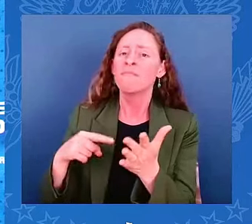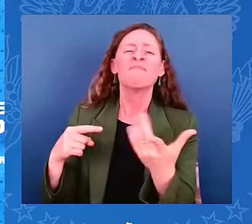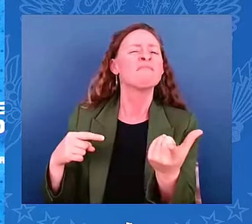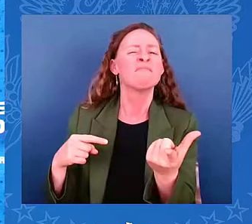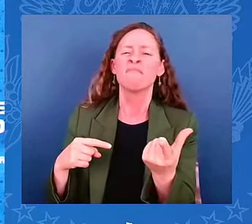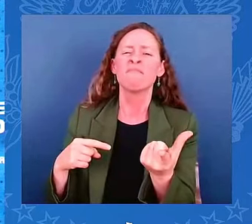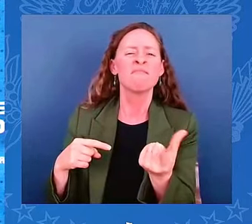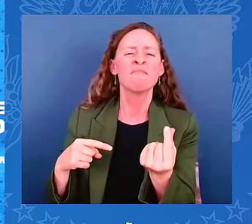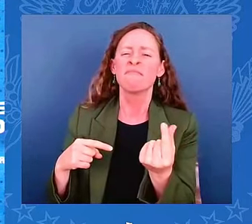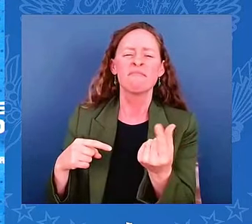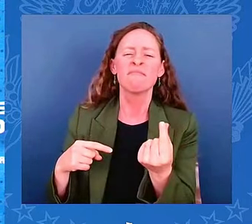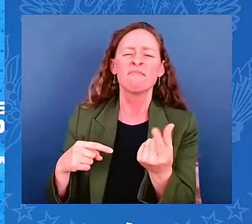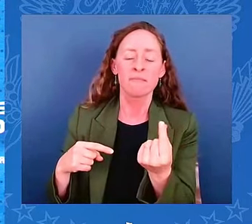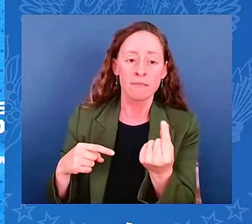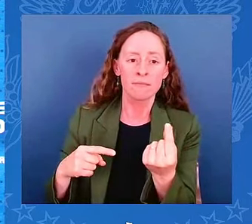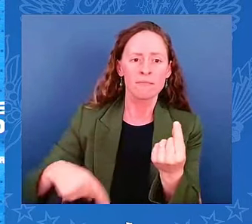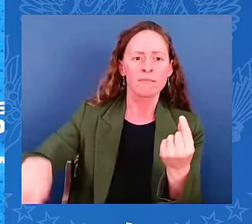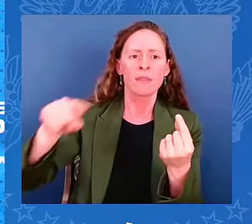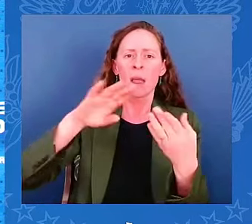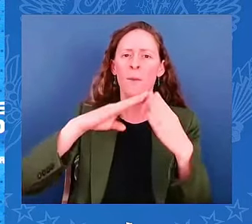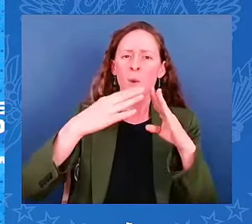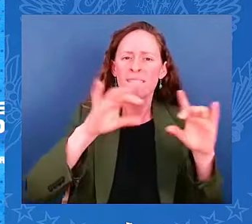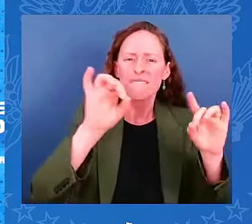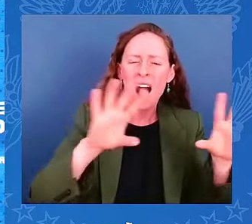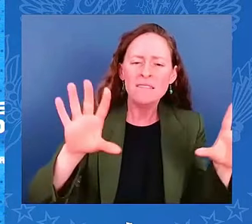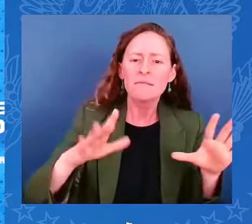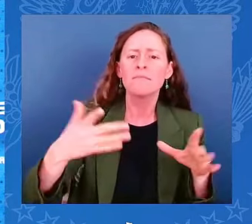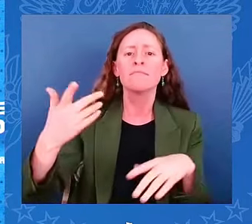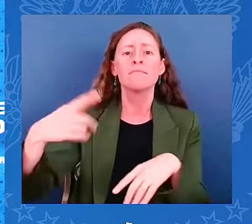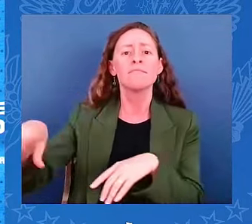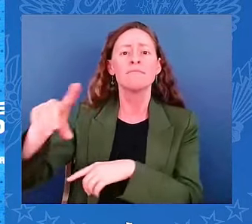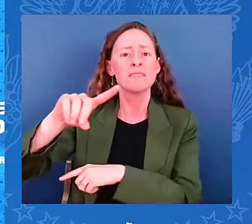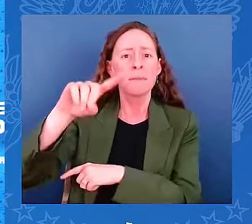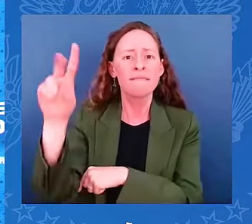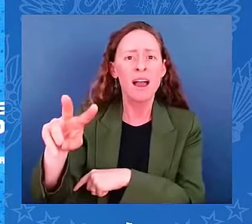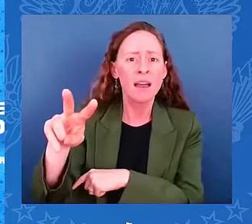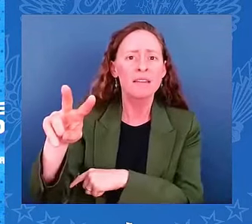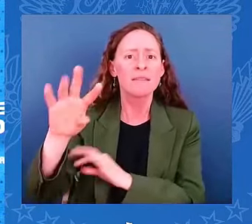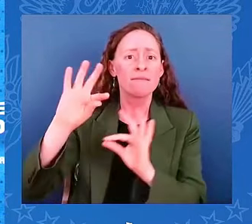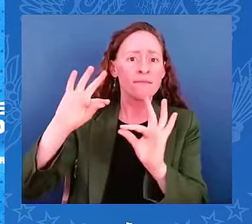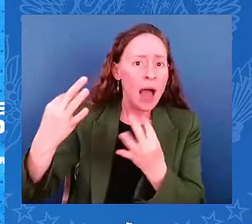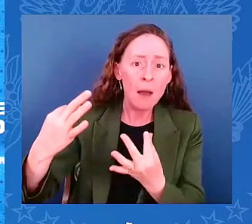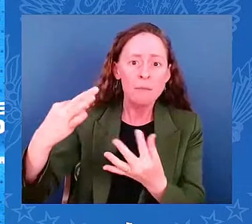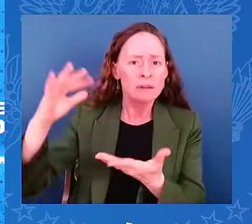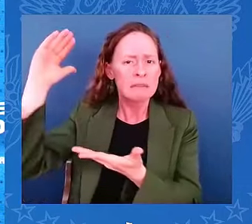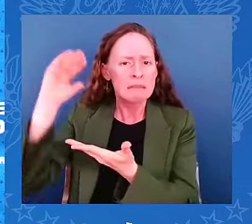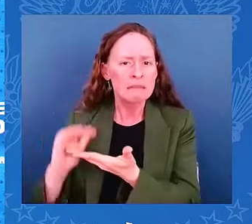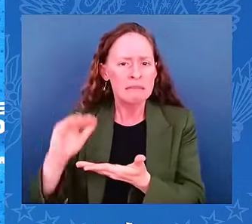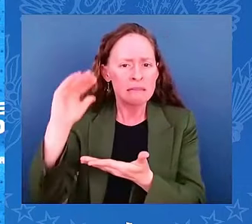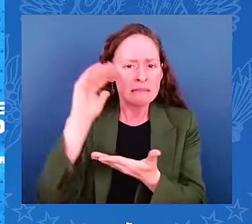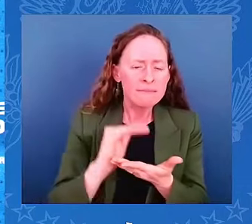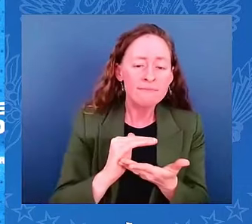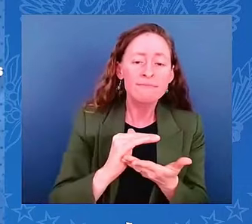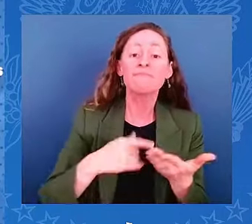violence. It invests $250 million in violence intervention programs all across the country.